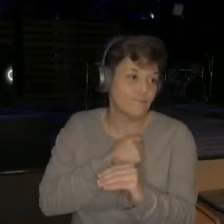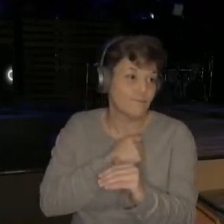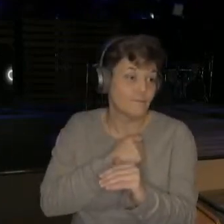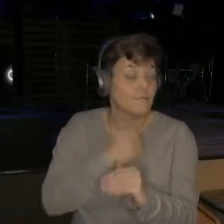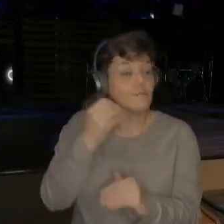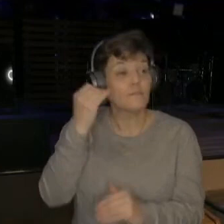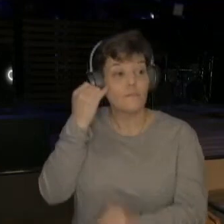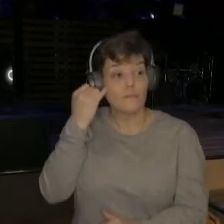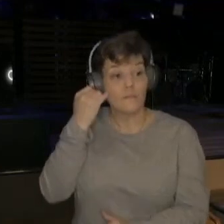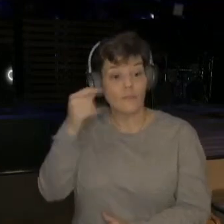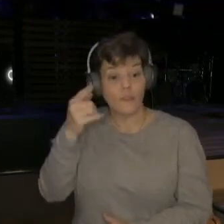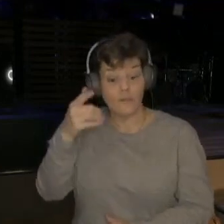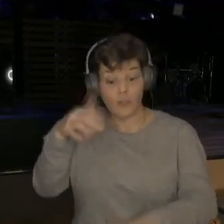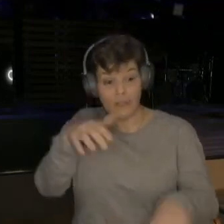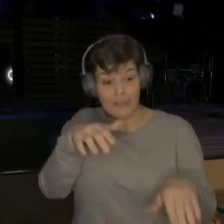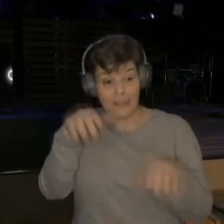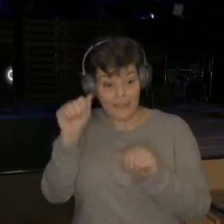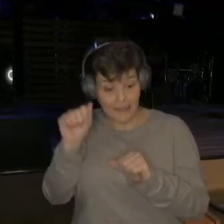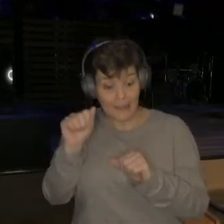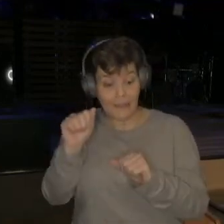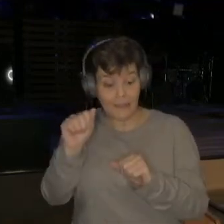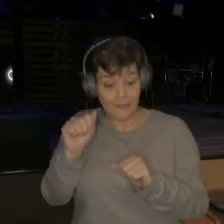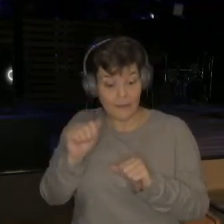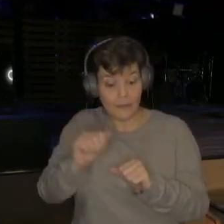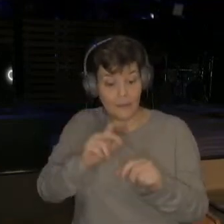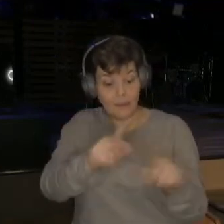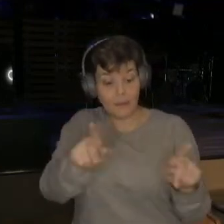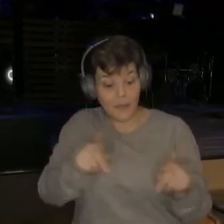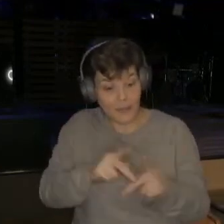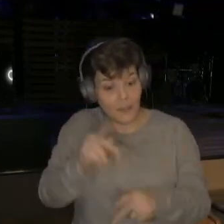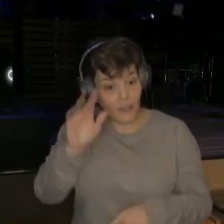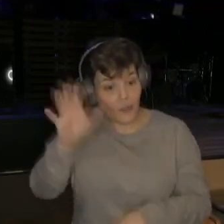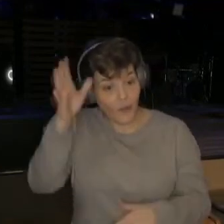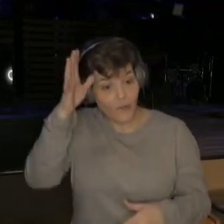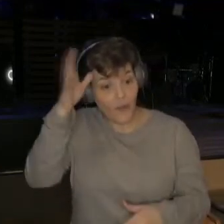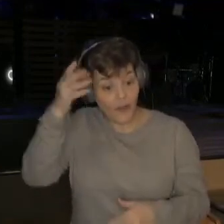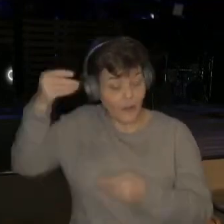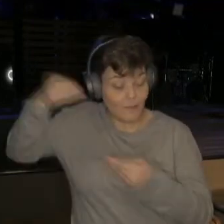instantly you begin to realize your needs in ways that you never had before.